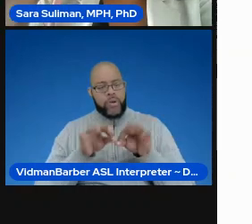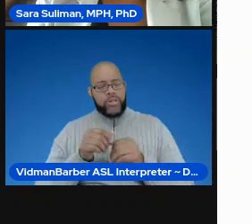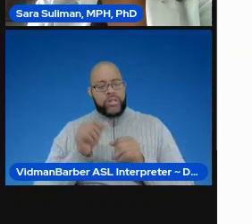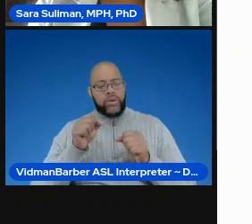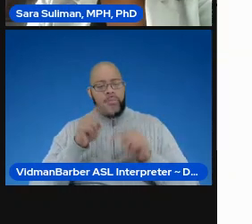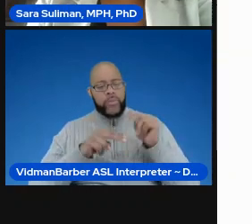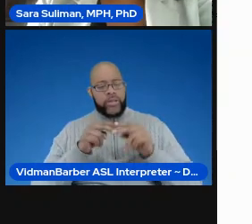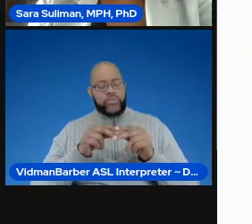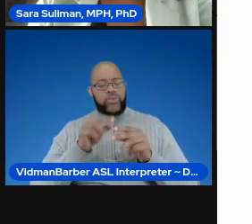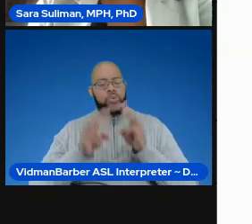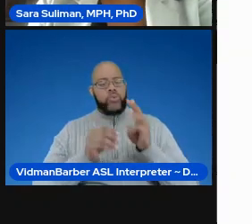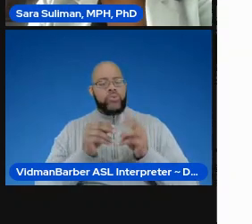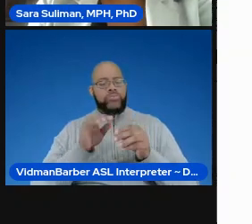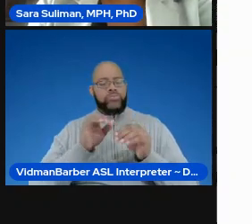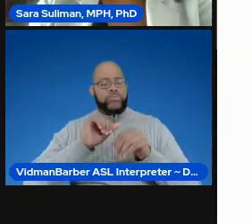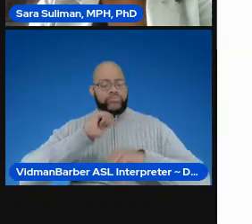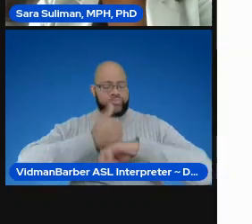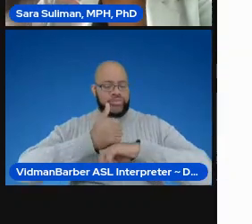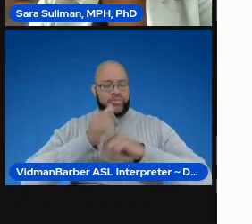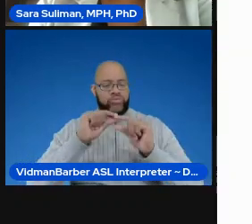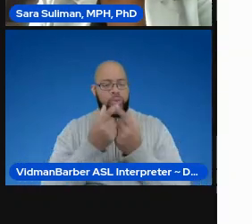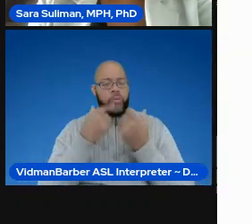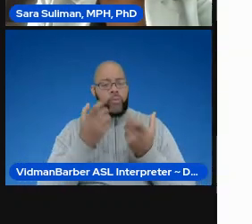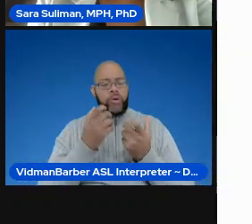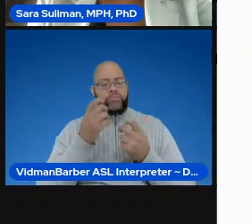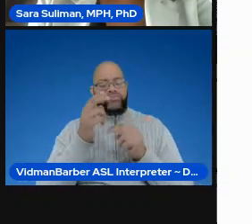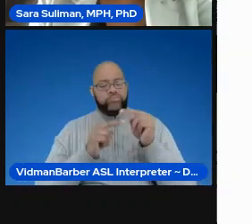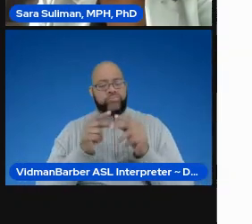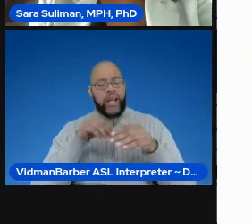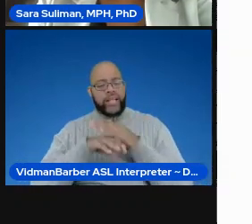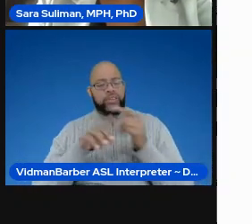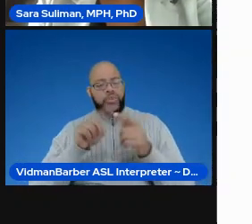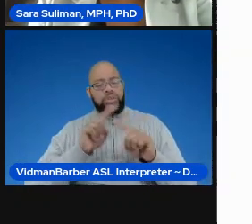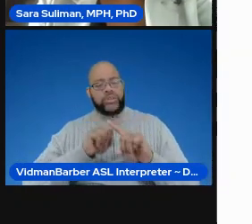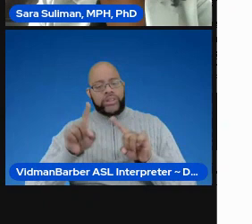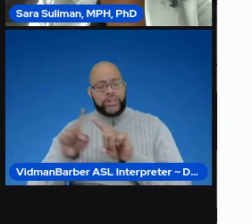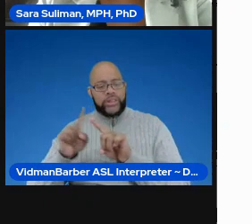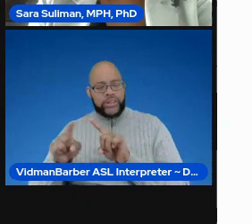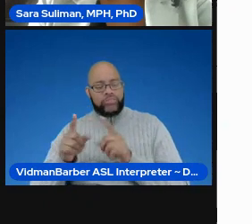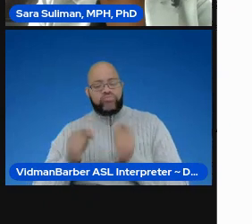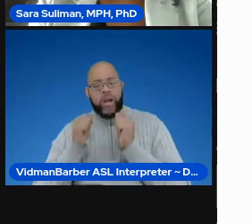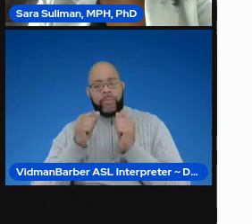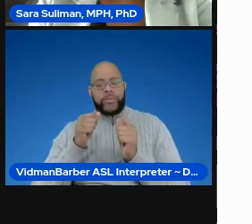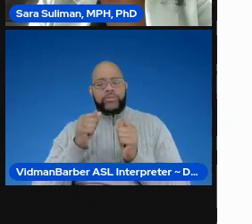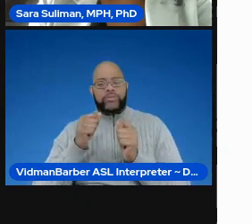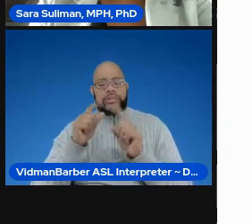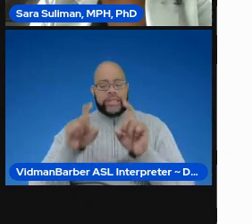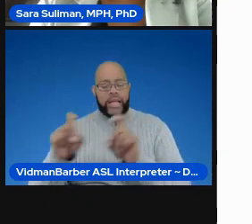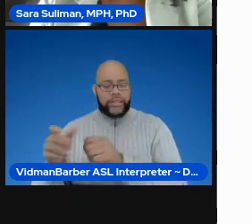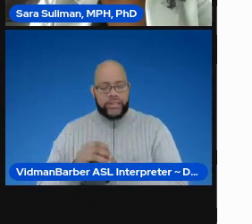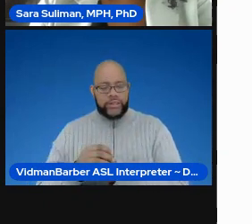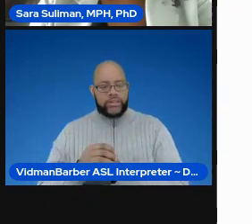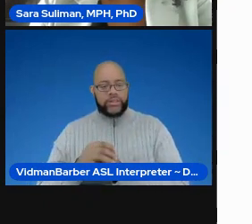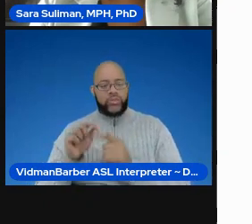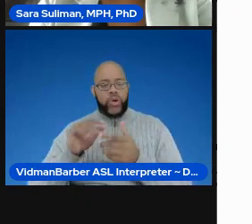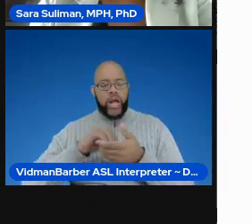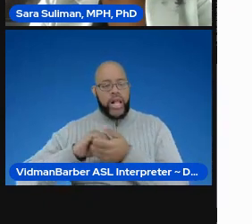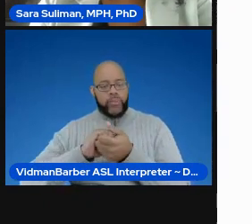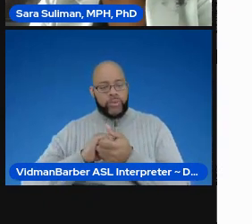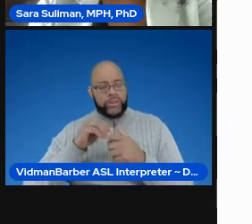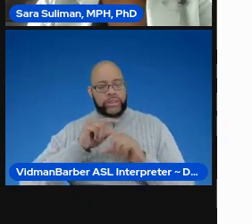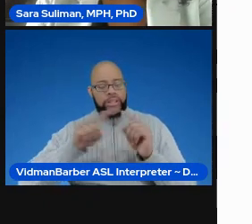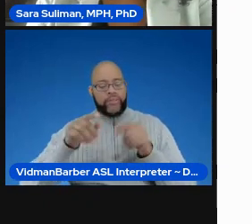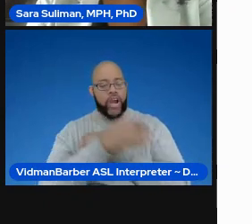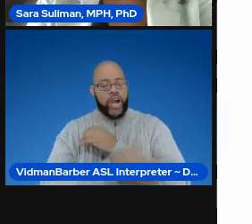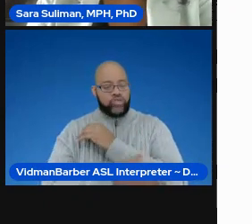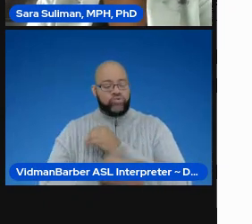this global implementation group where we wanted to facilitate access to different rapid antigen tests to collaborators in different